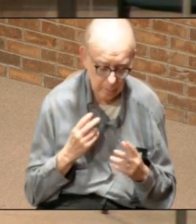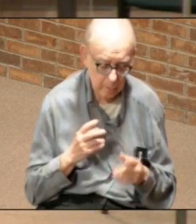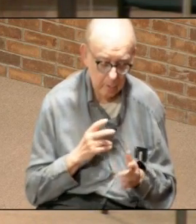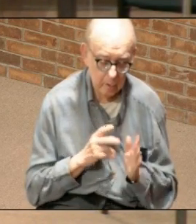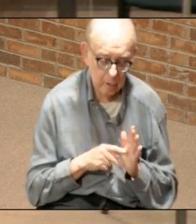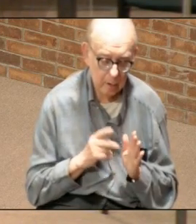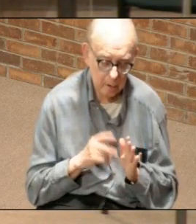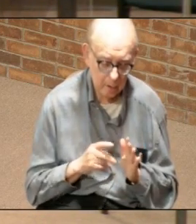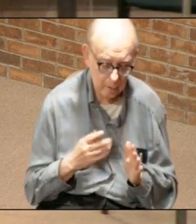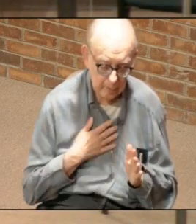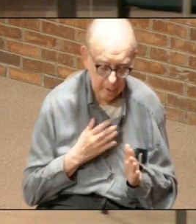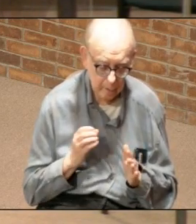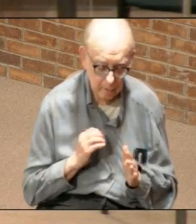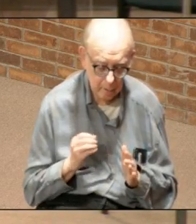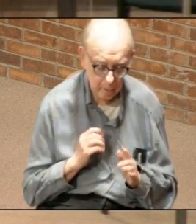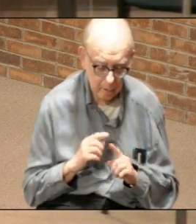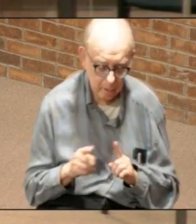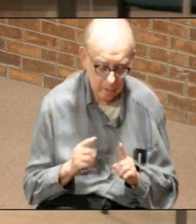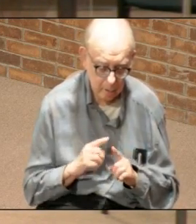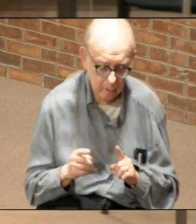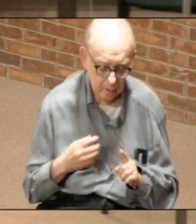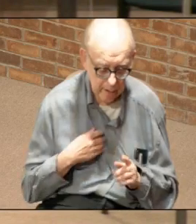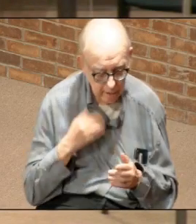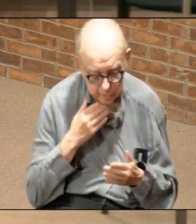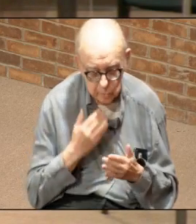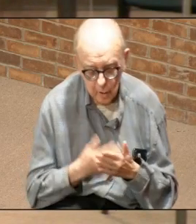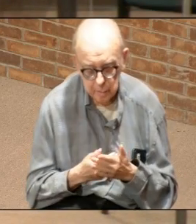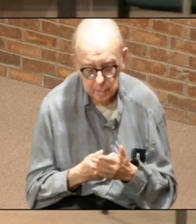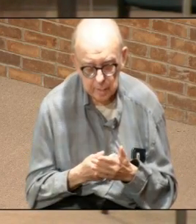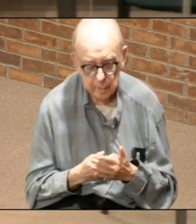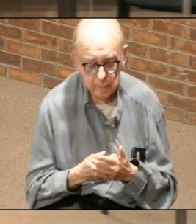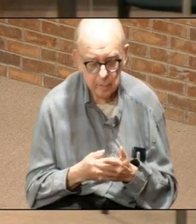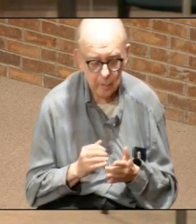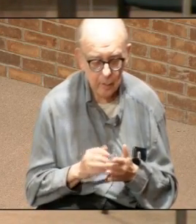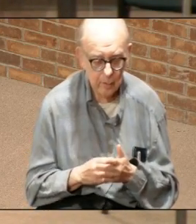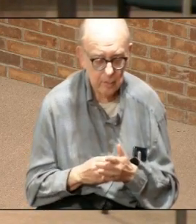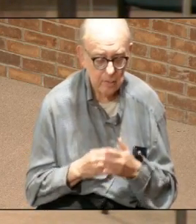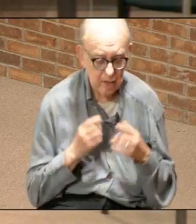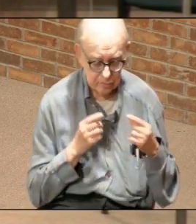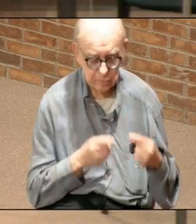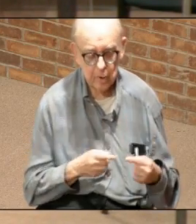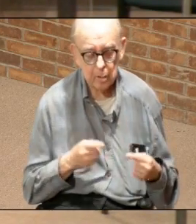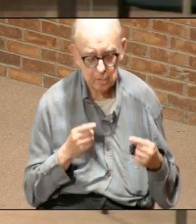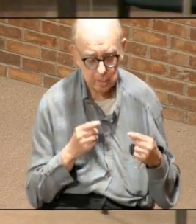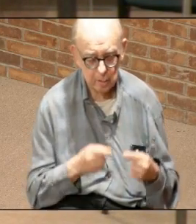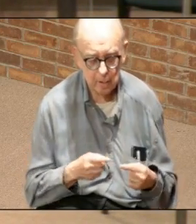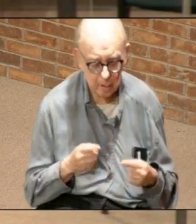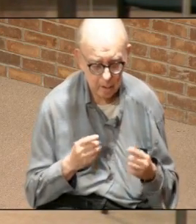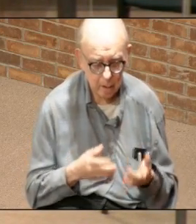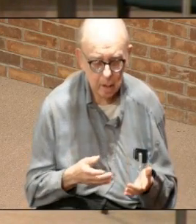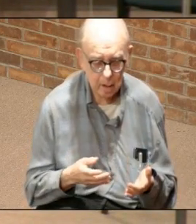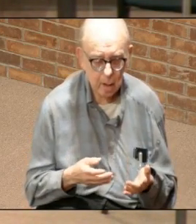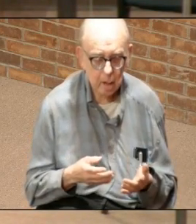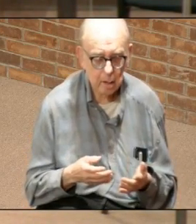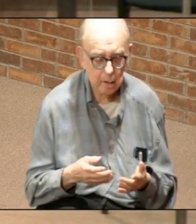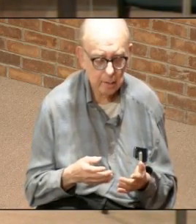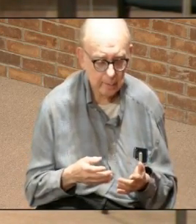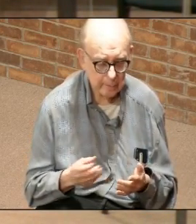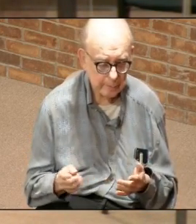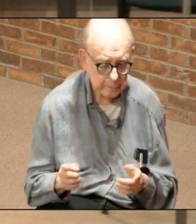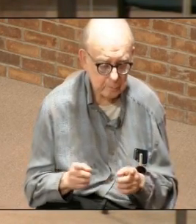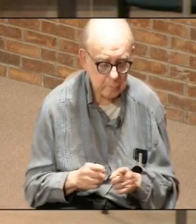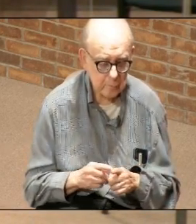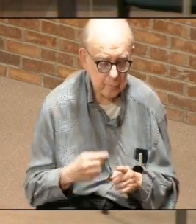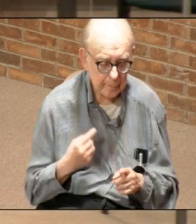personally on my own, but I have a daughter that struggled in many ways. As we